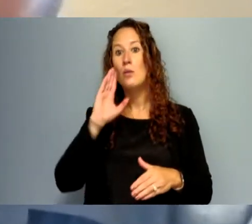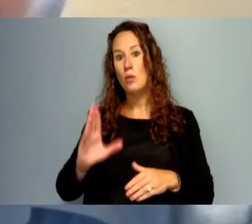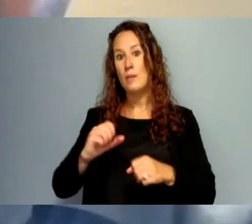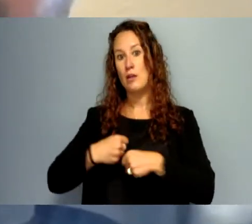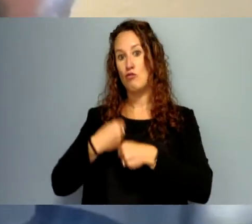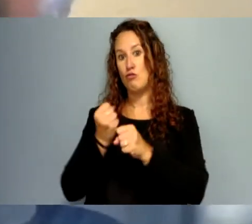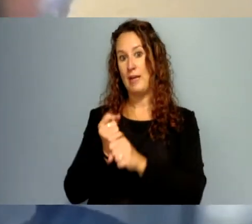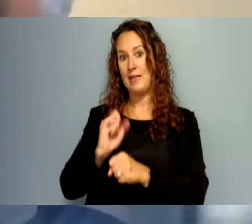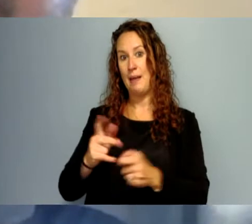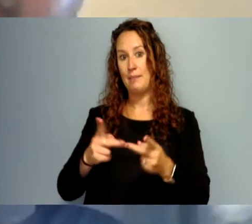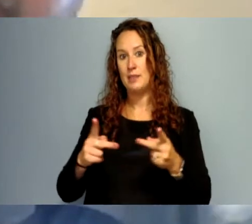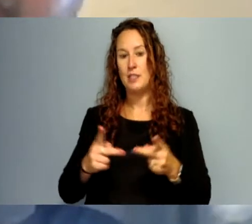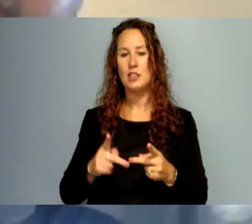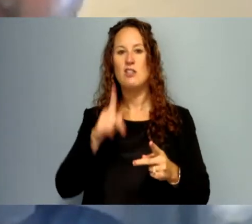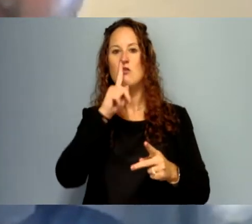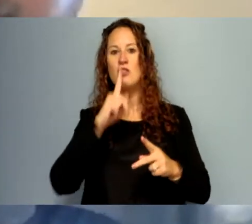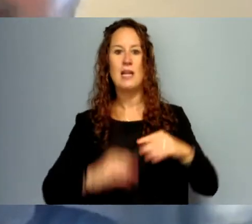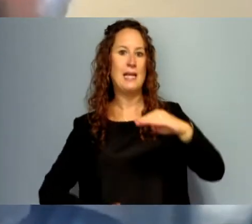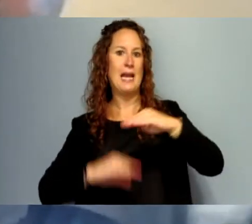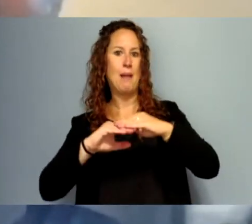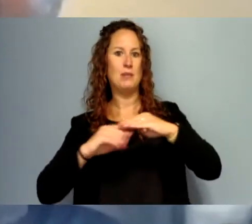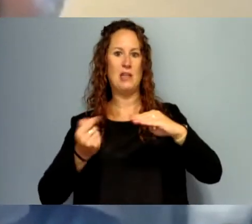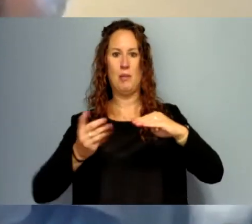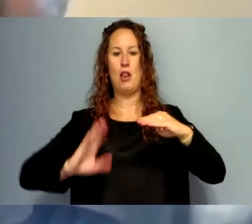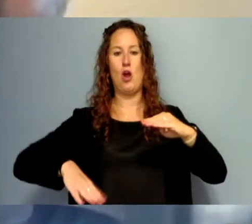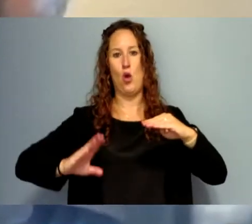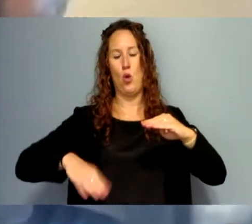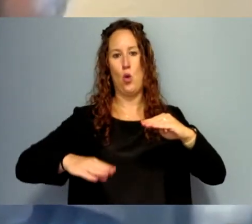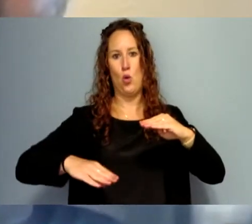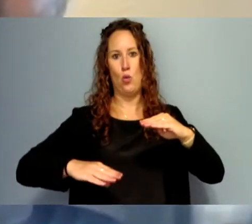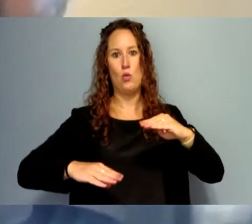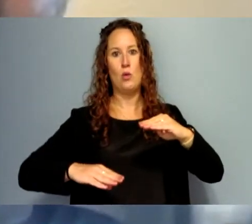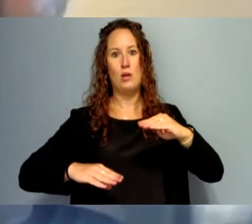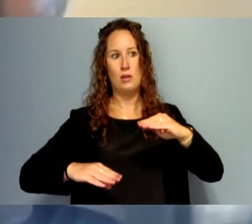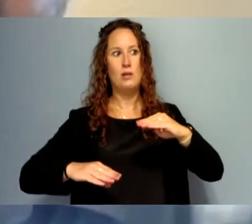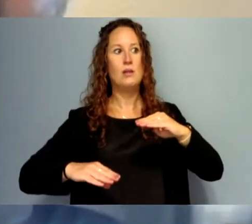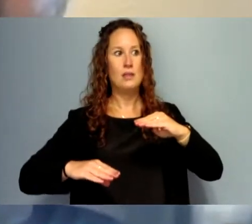capped at a lower rate, basically because we did not